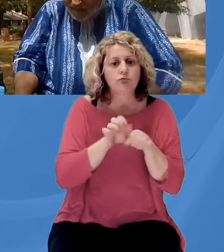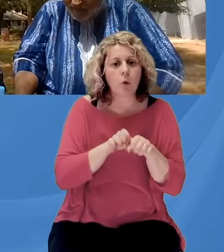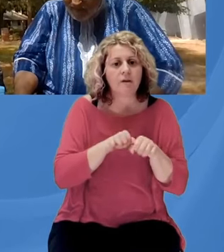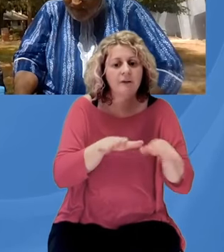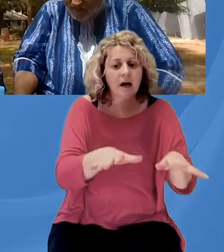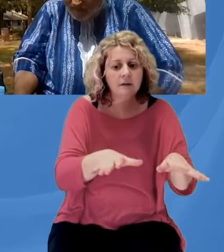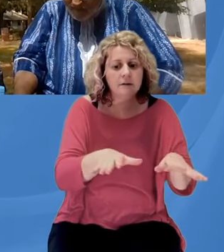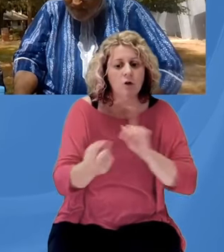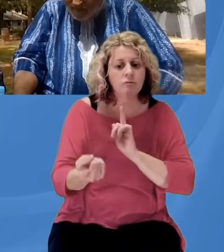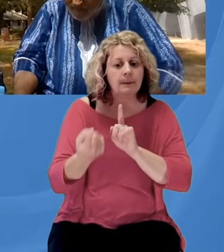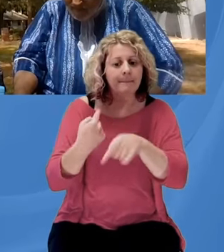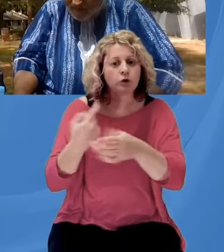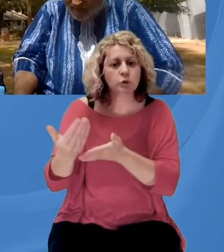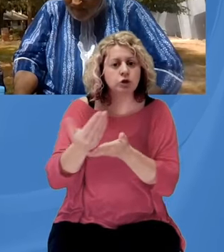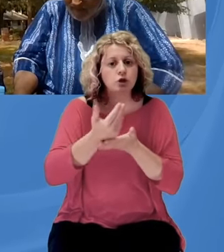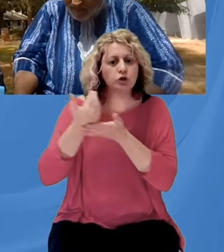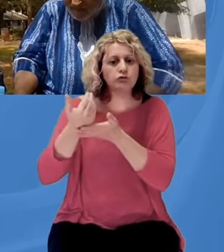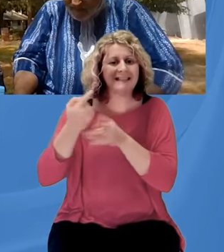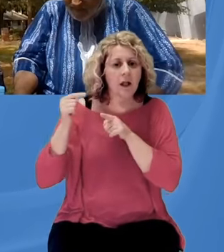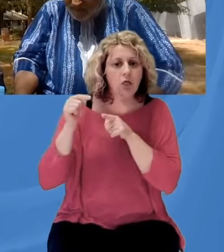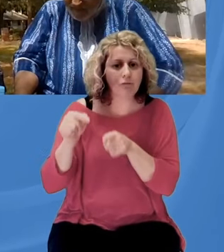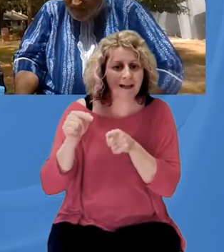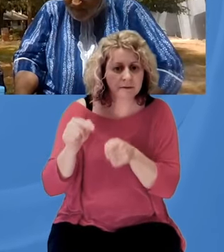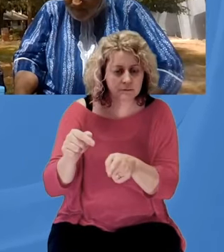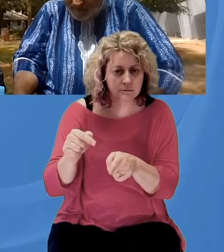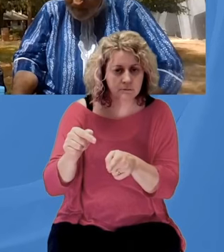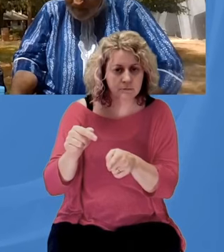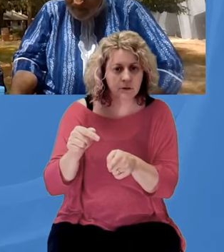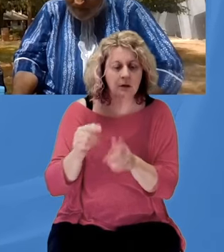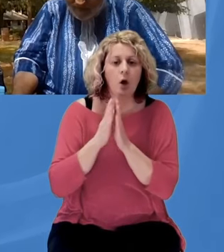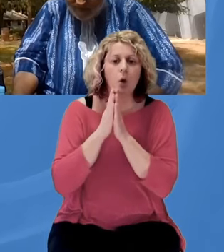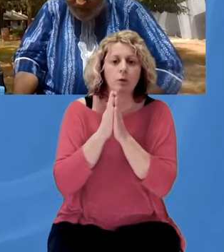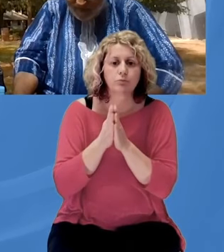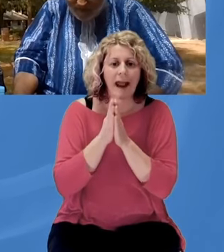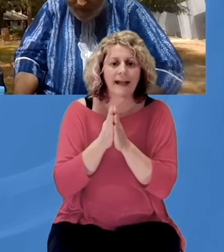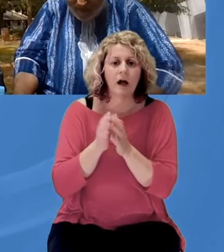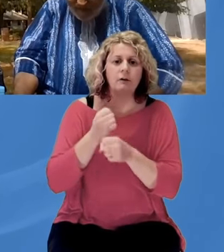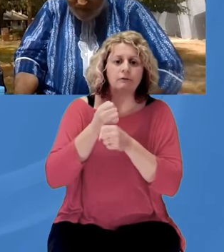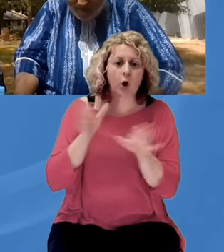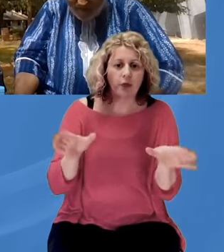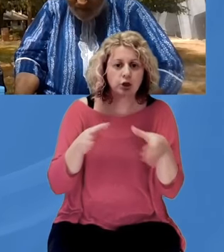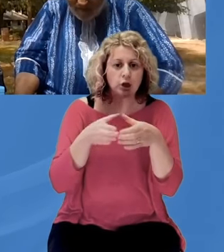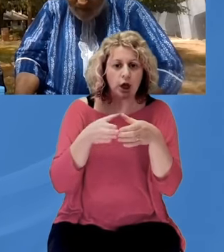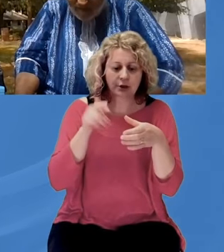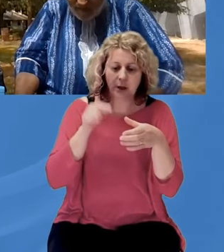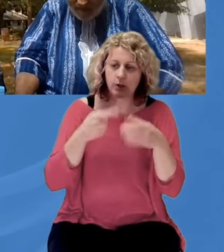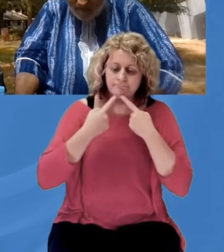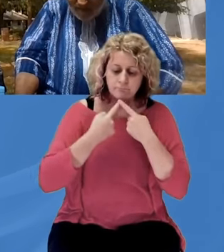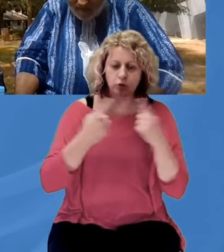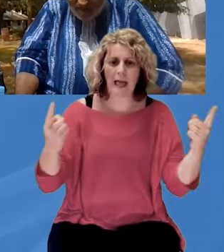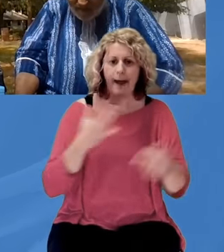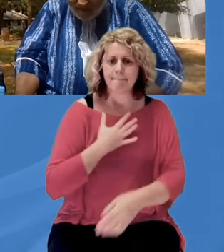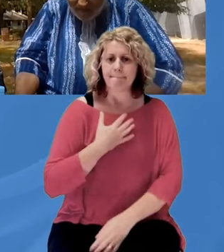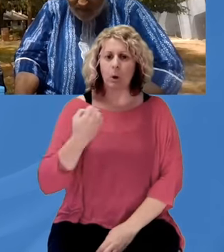they respond to the COVID-19 pandemic and also to the security threats. We pray for the church, that it